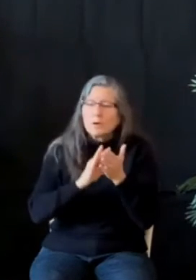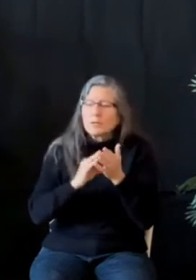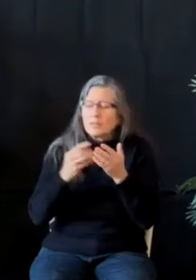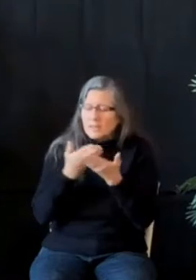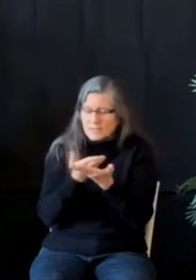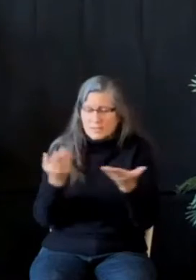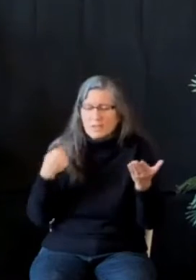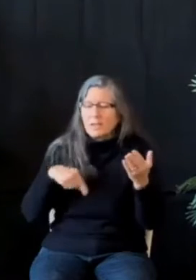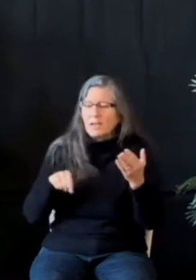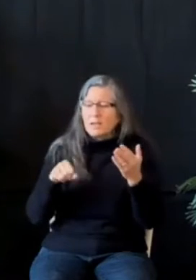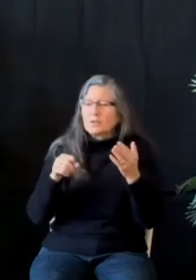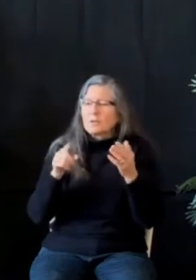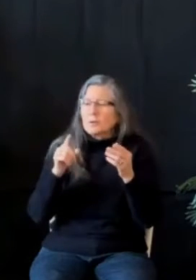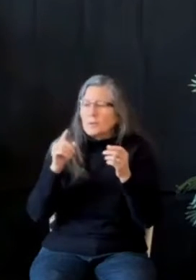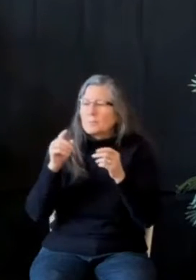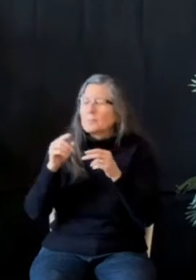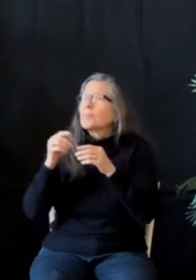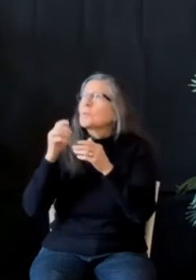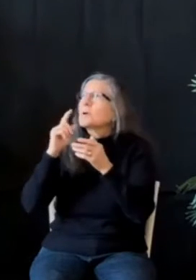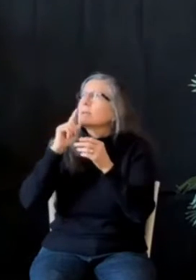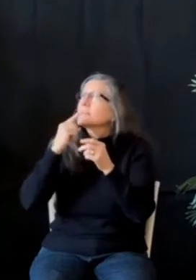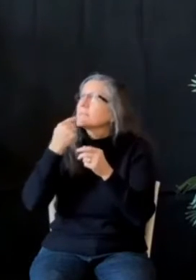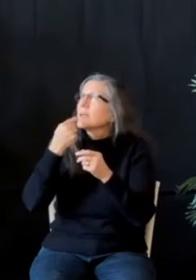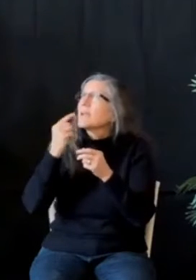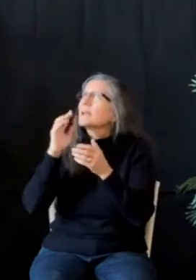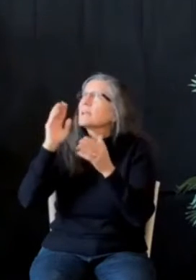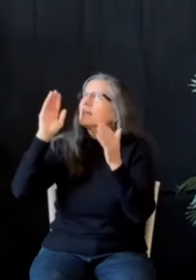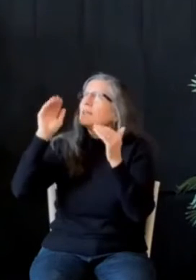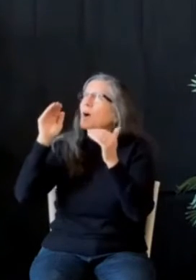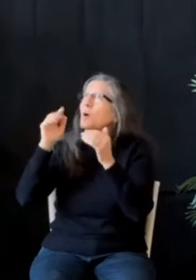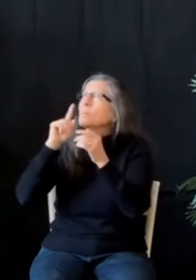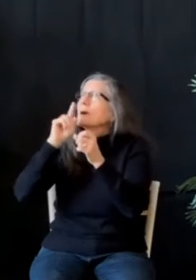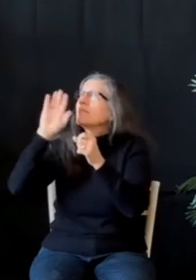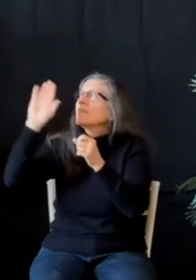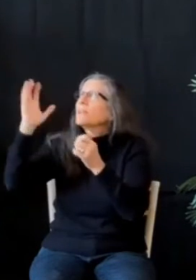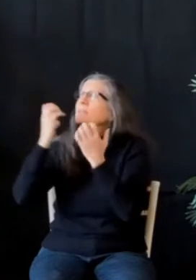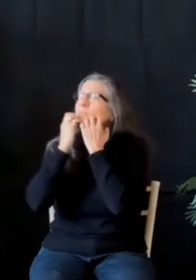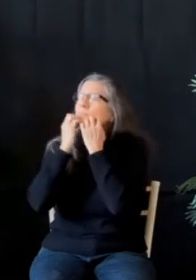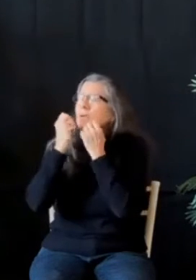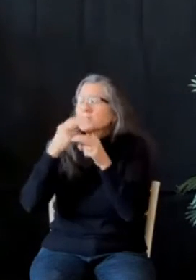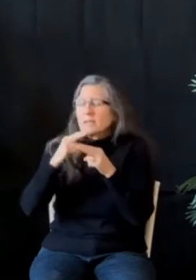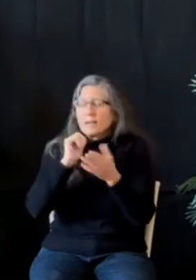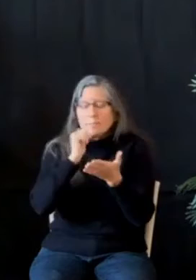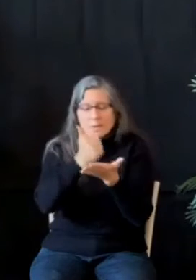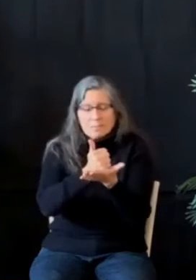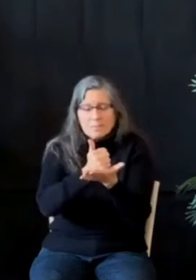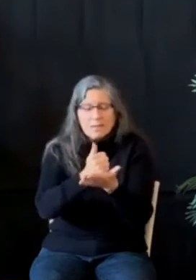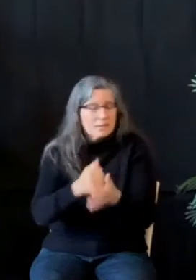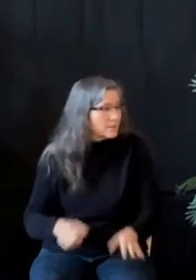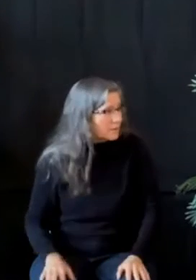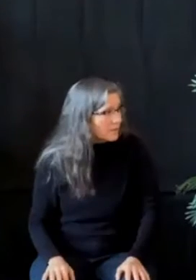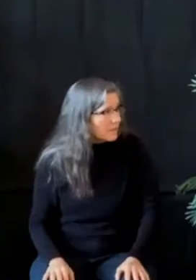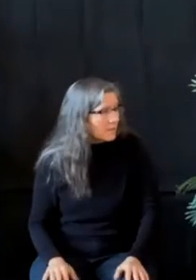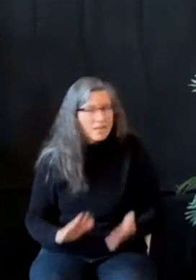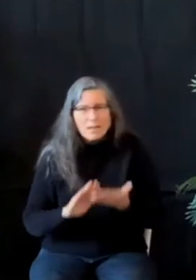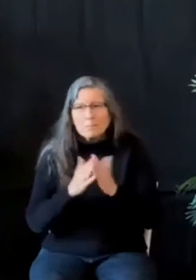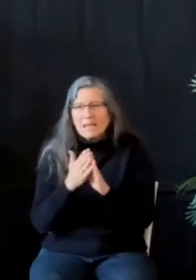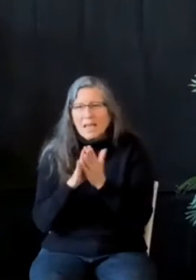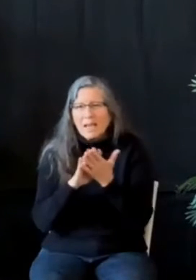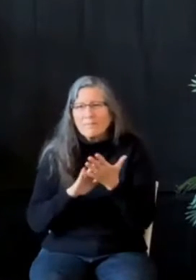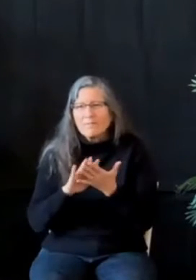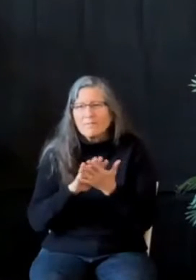his holy and his precious name. And all of God's people said, amen. Amen. Now don't go anywhere.